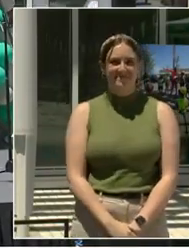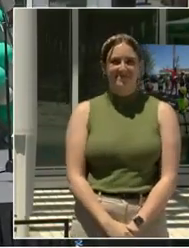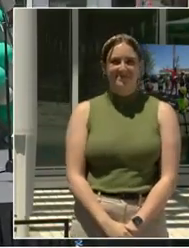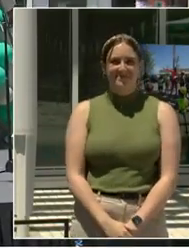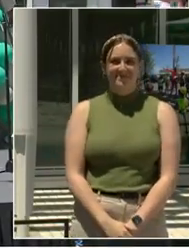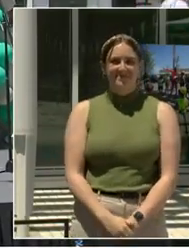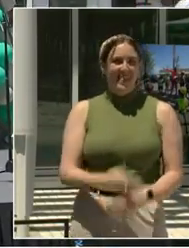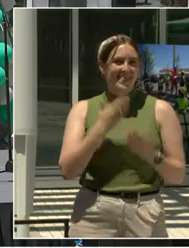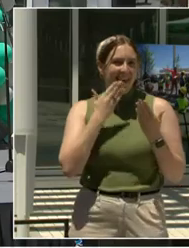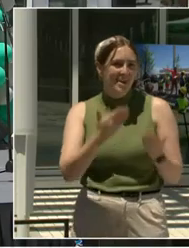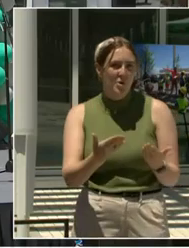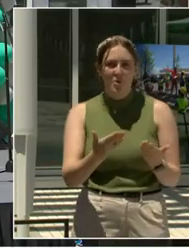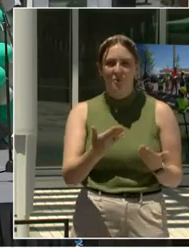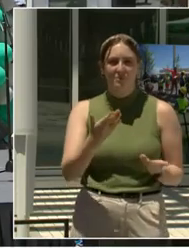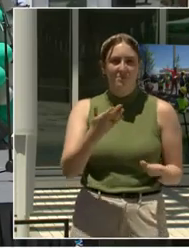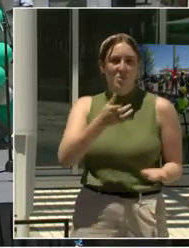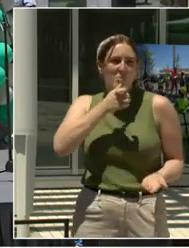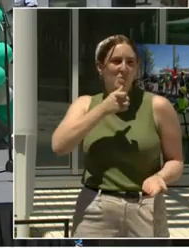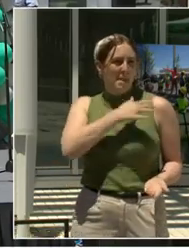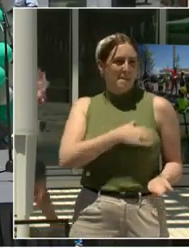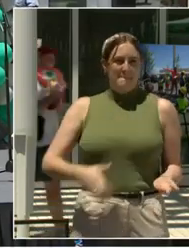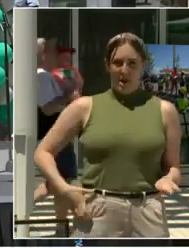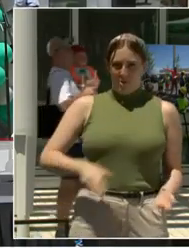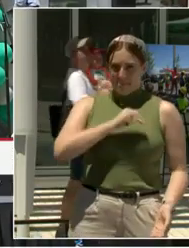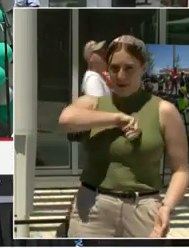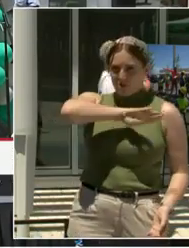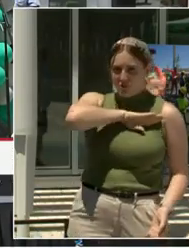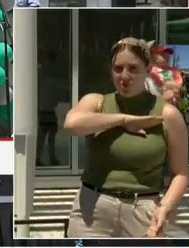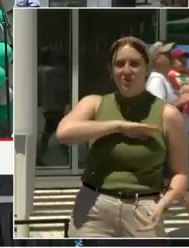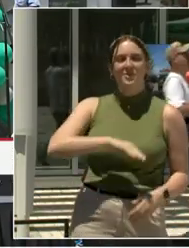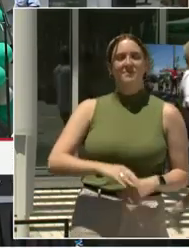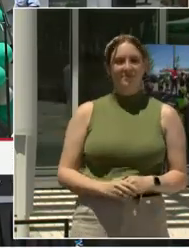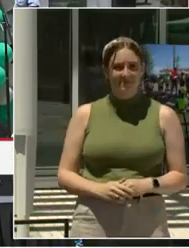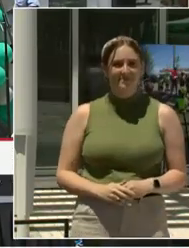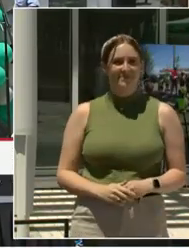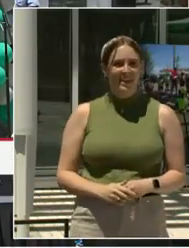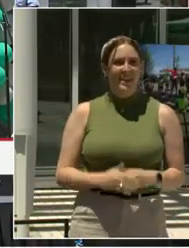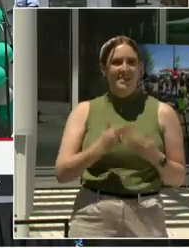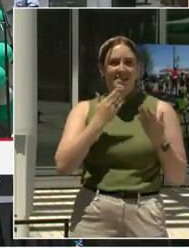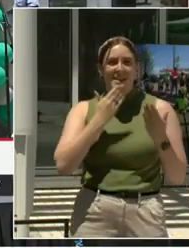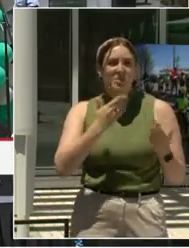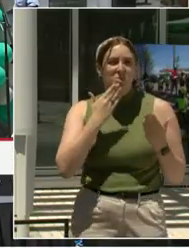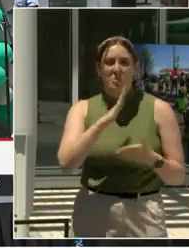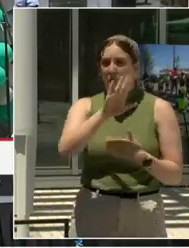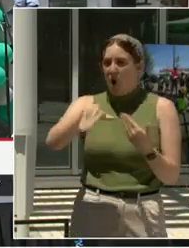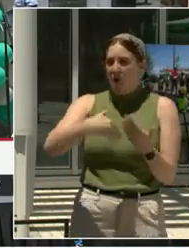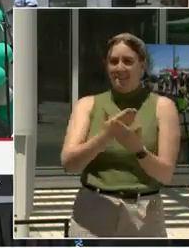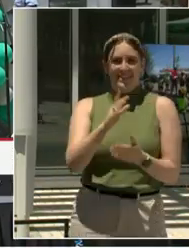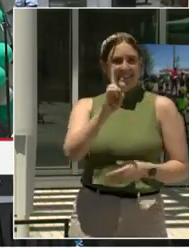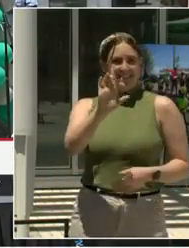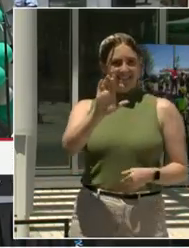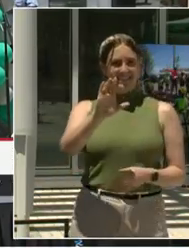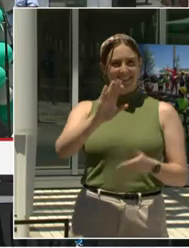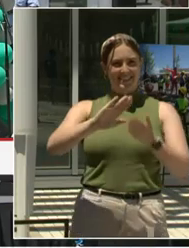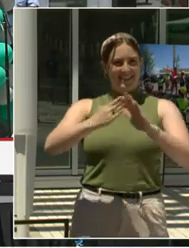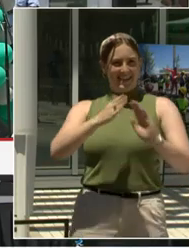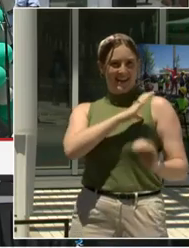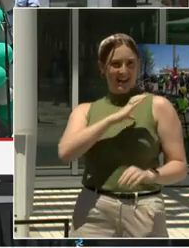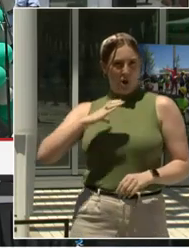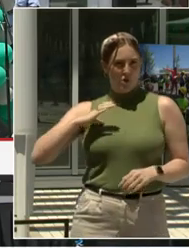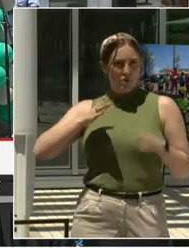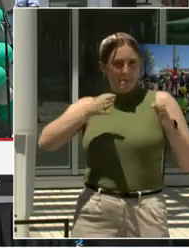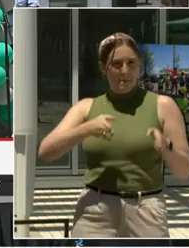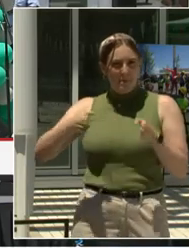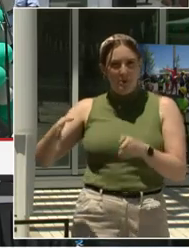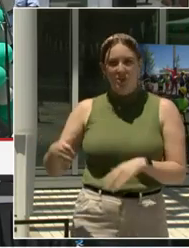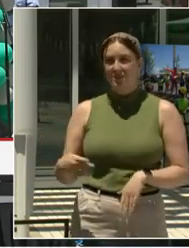Thank you to Mayor Bowser. Thank you to all of our city council members, past and